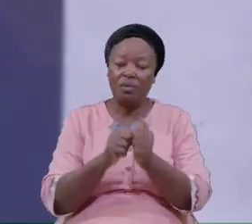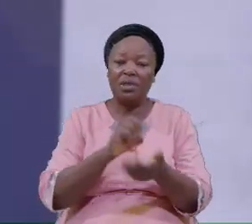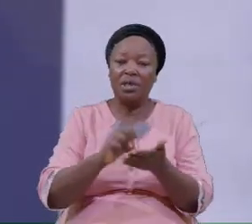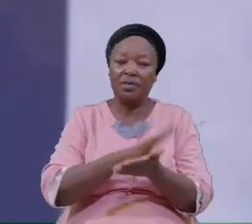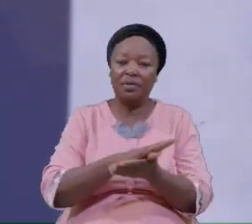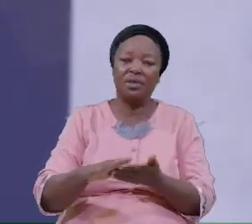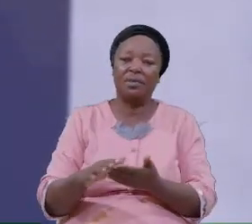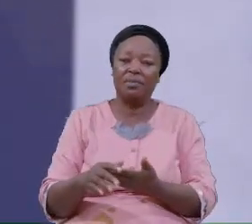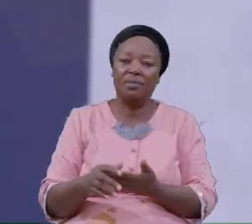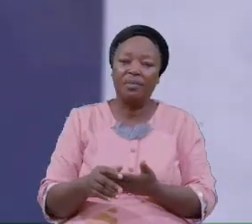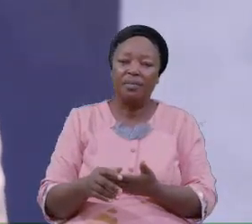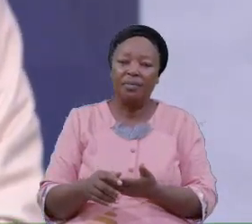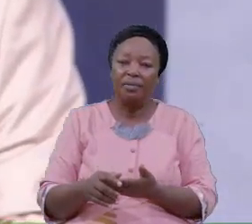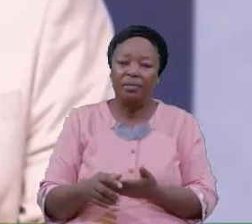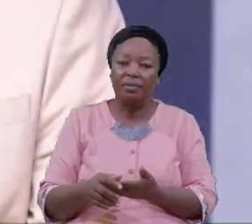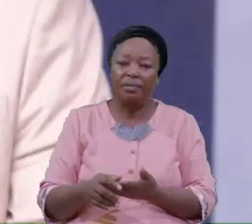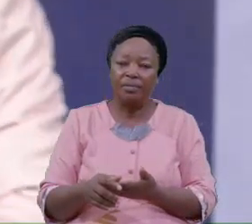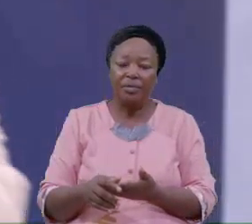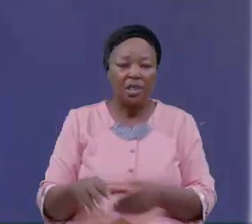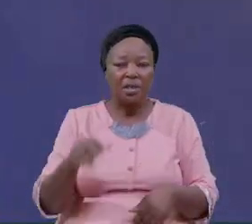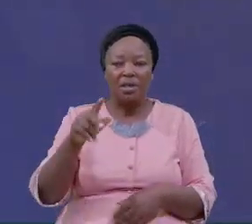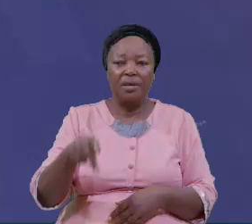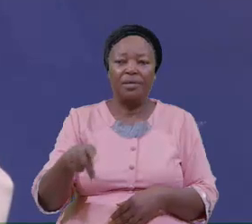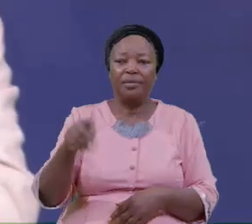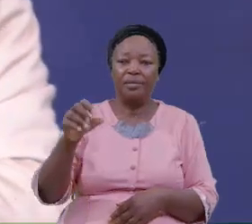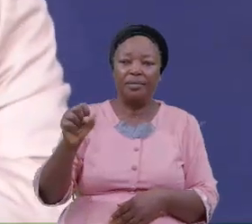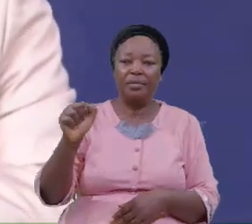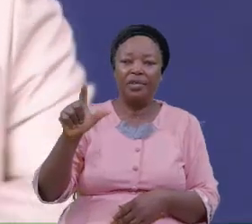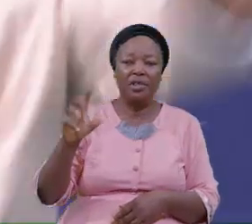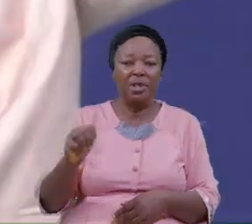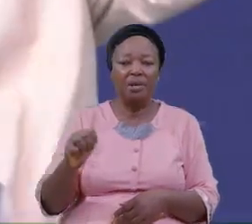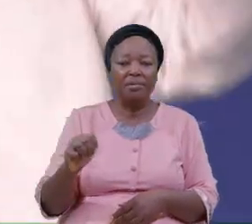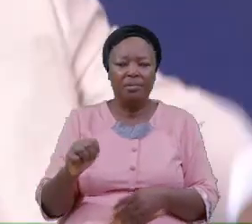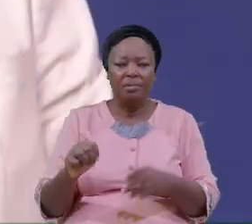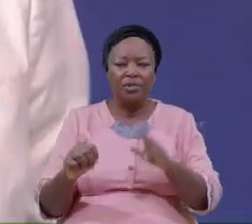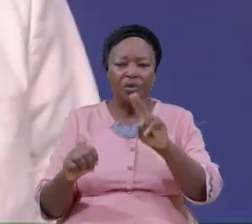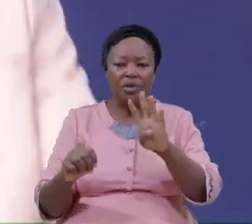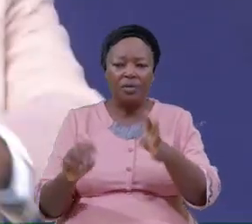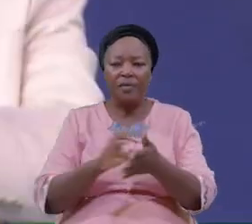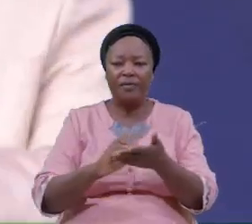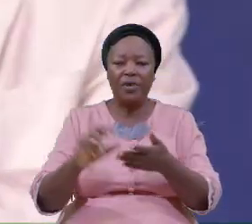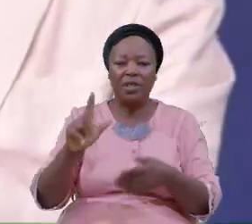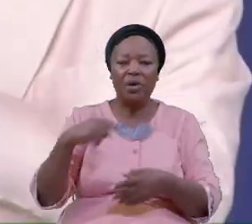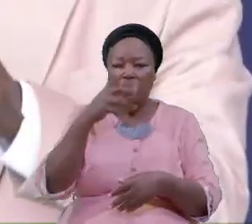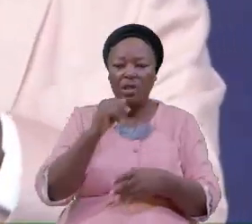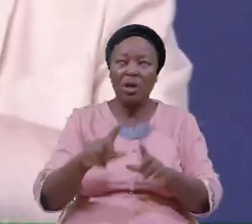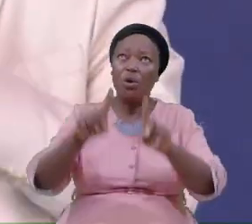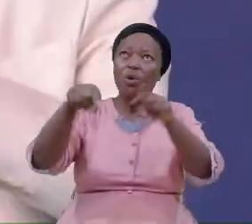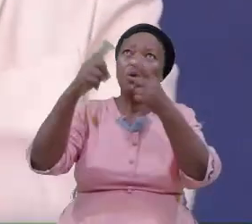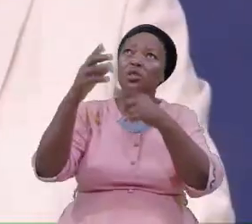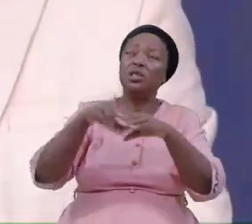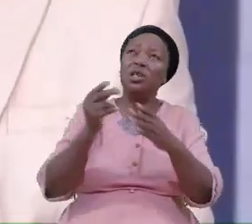Psalm 24, verse 3. Who shall ascend into the hill of the Lord? Or who